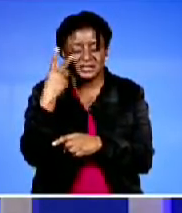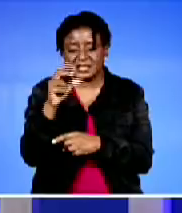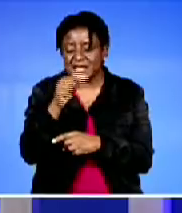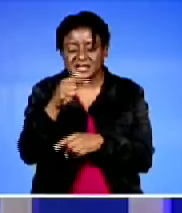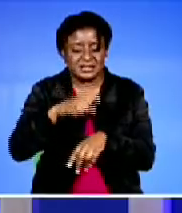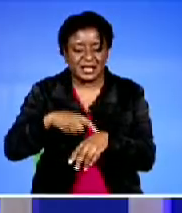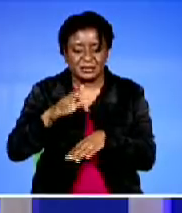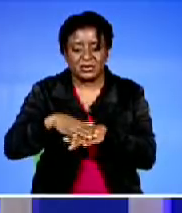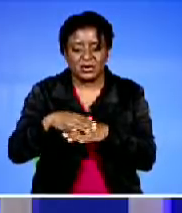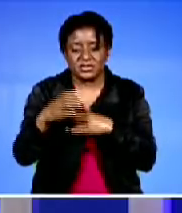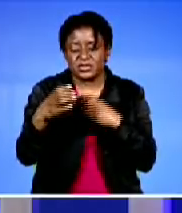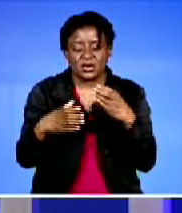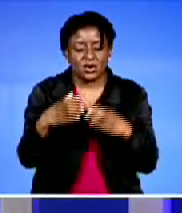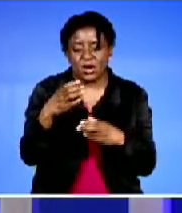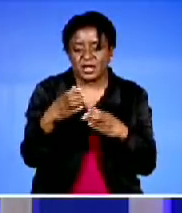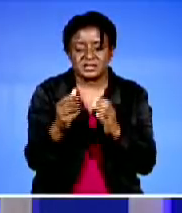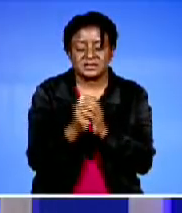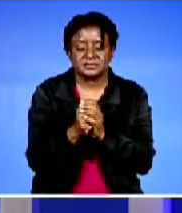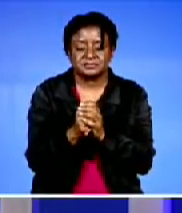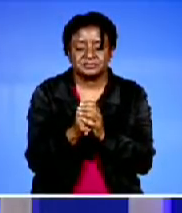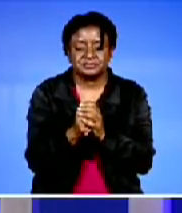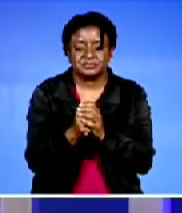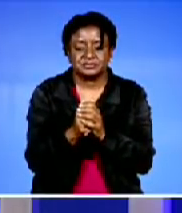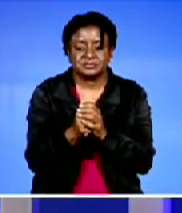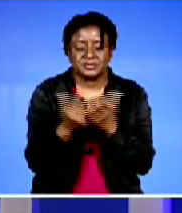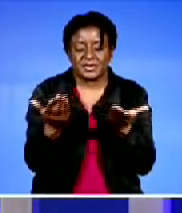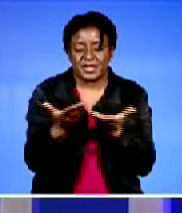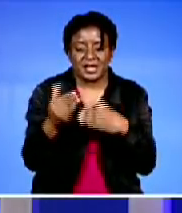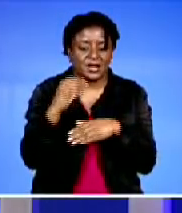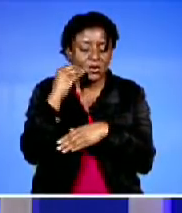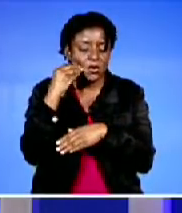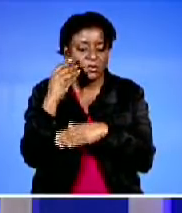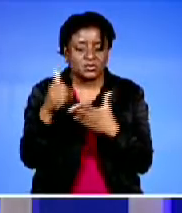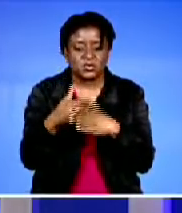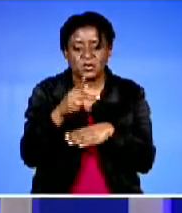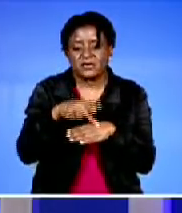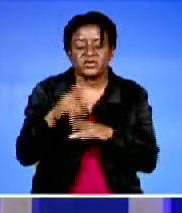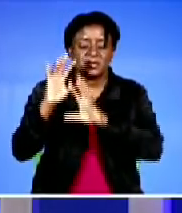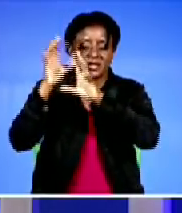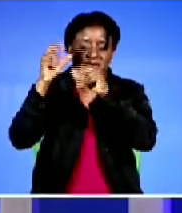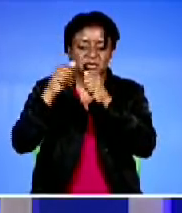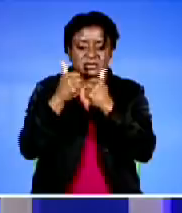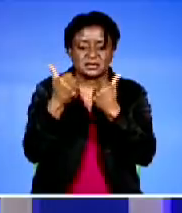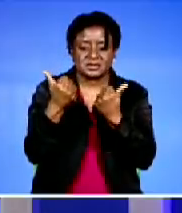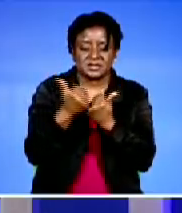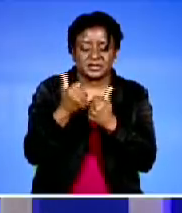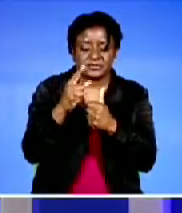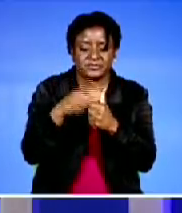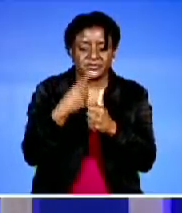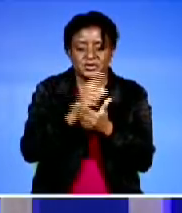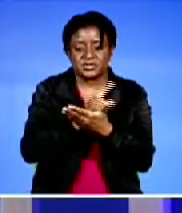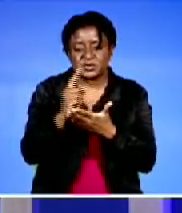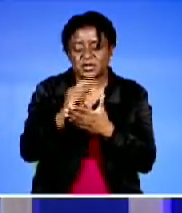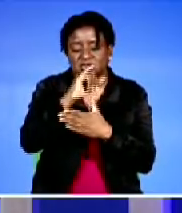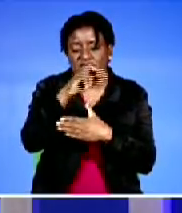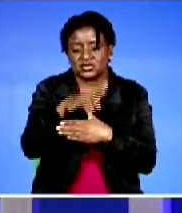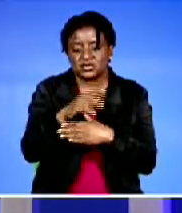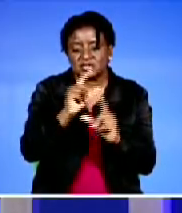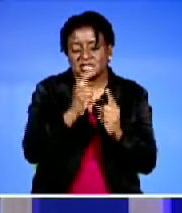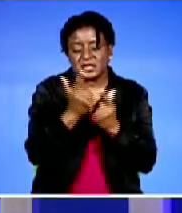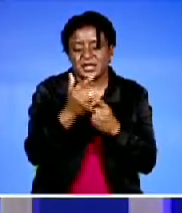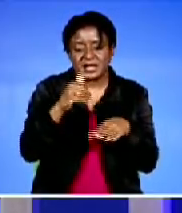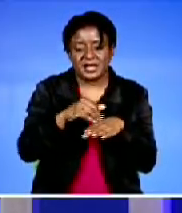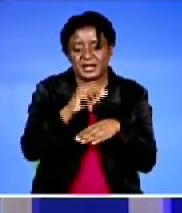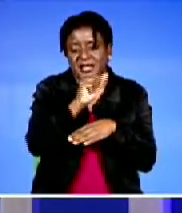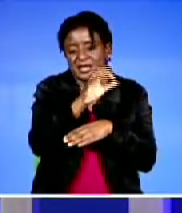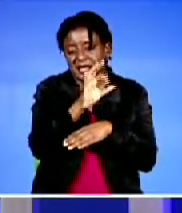110-106 to the Miami Heat. Back here at home, the Providence Basketball Association to its first week of its junior league at the AF Adderley